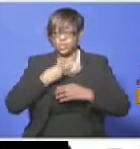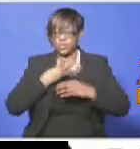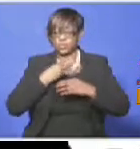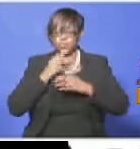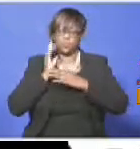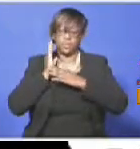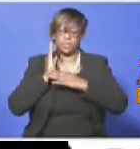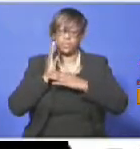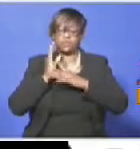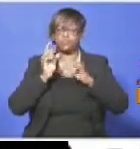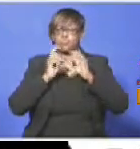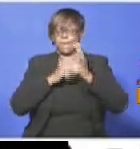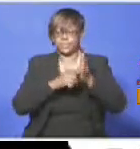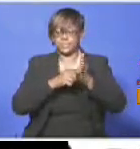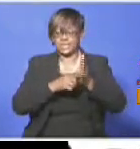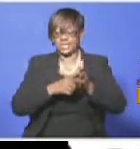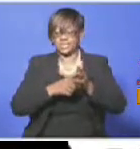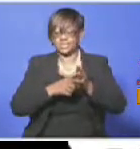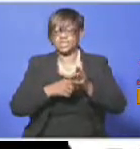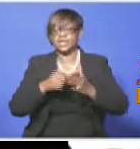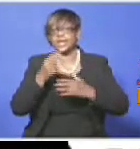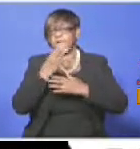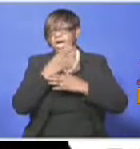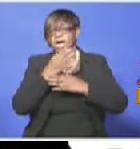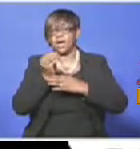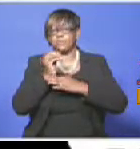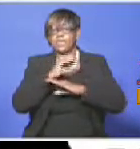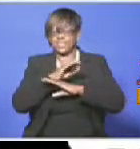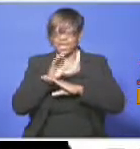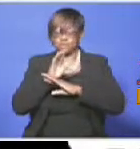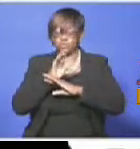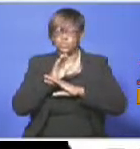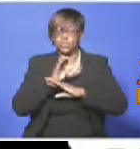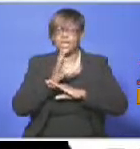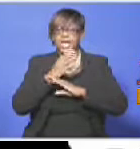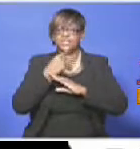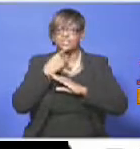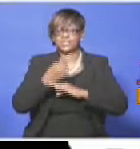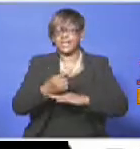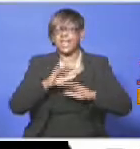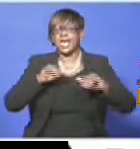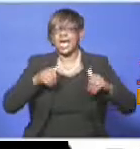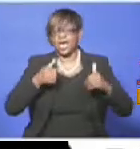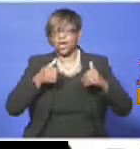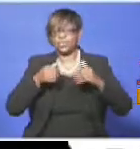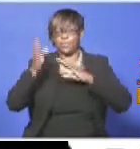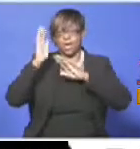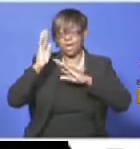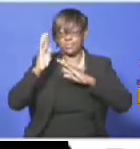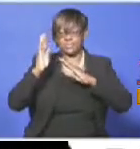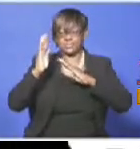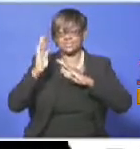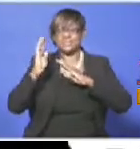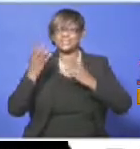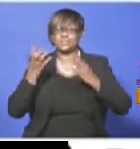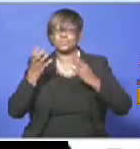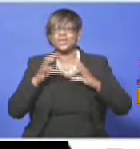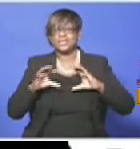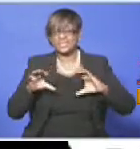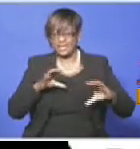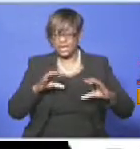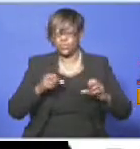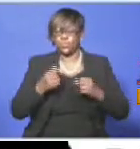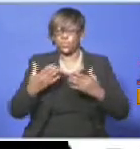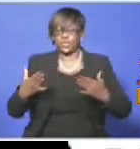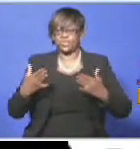session. We understand the Prime Minister will tell world leaders how the Bahamas is coping during the COVID-19 pandemic and how the